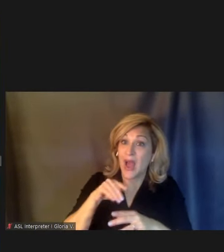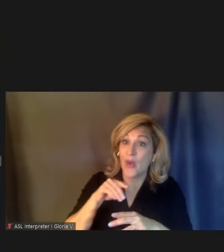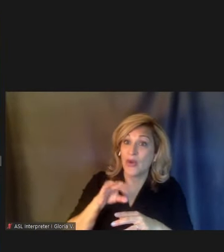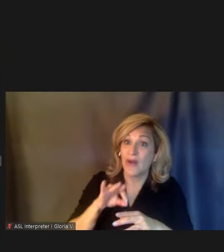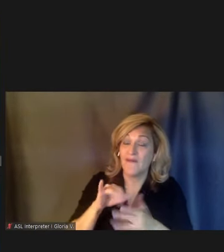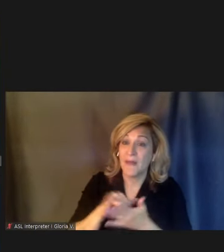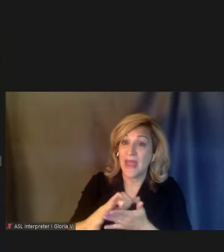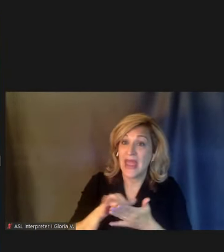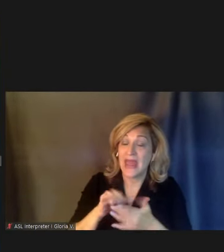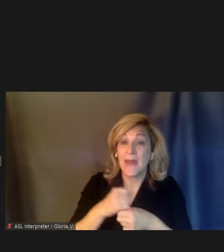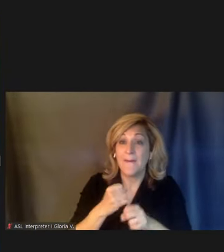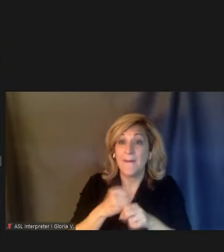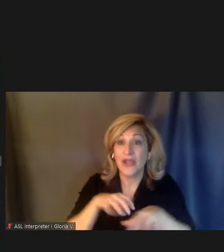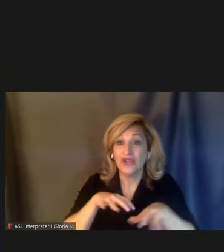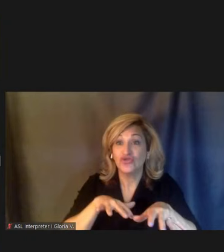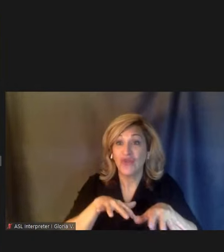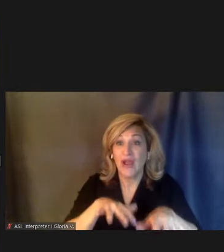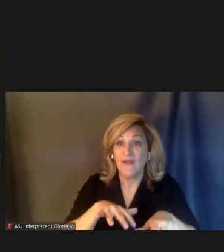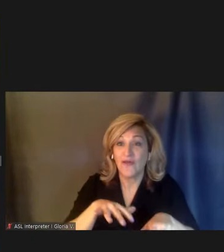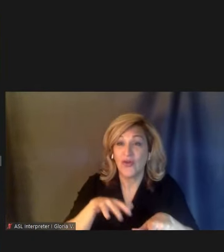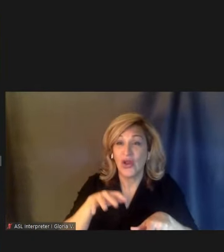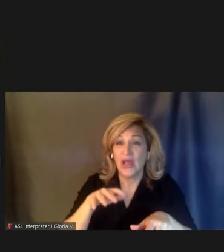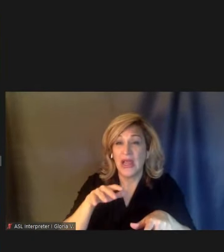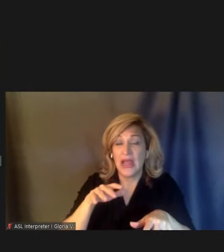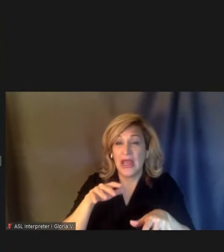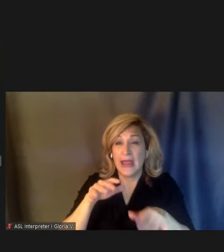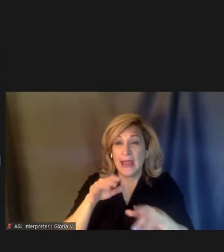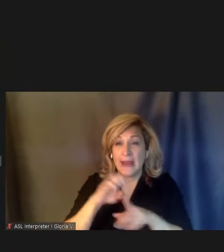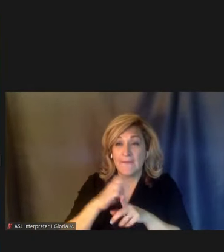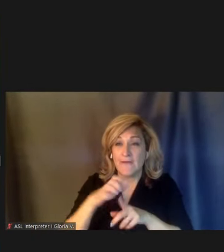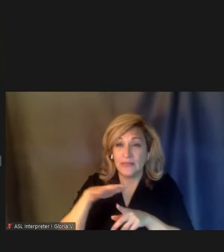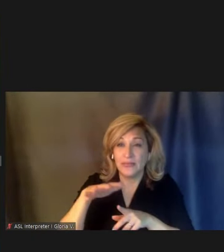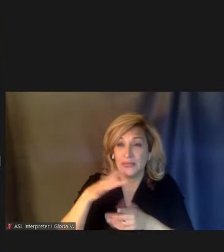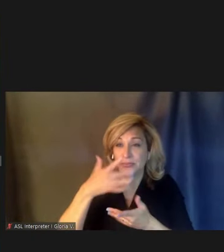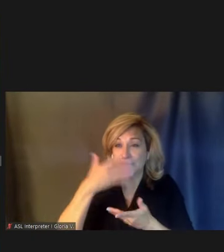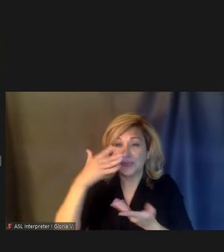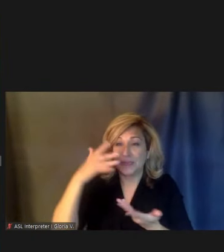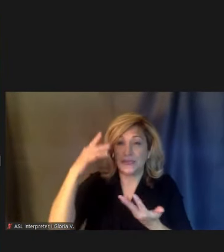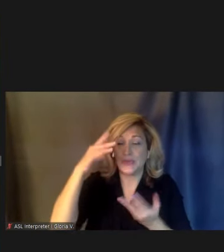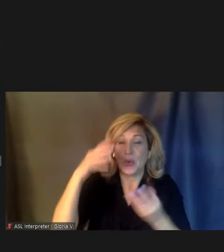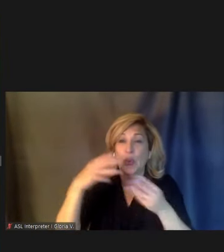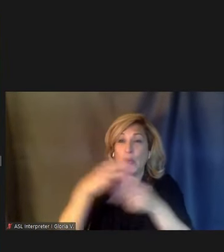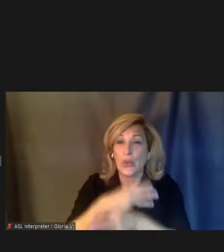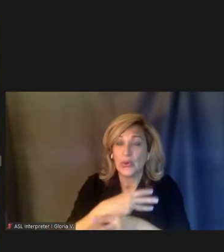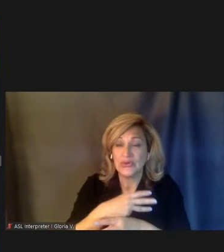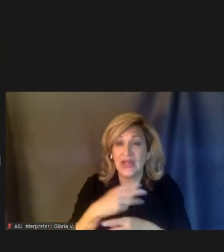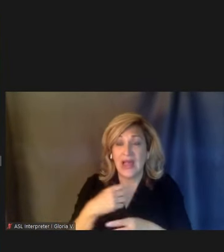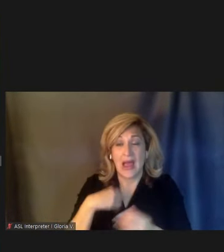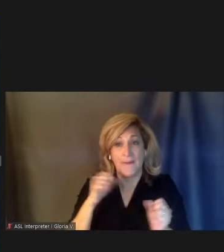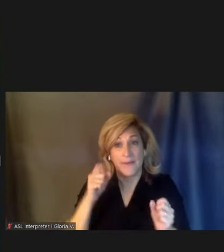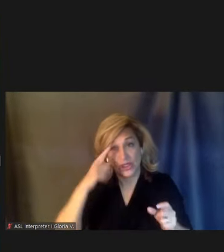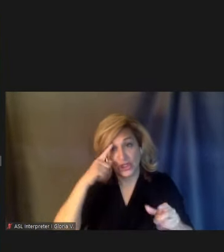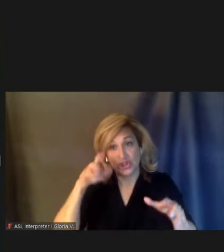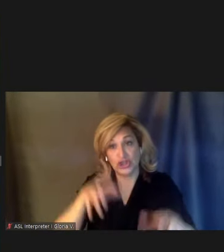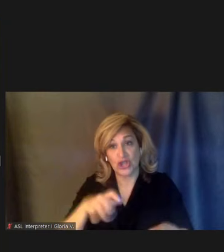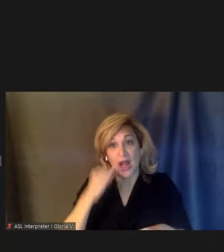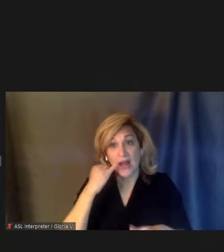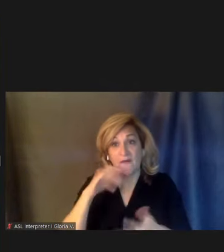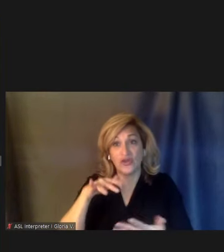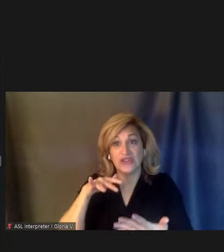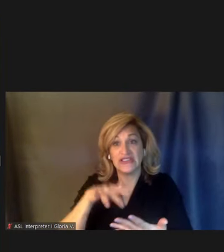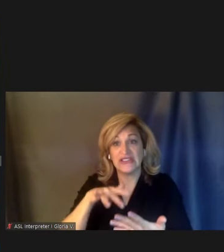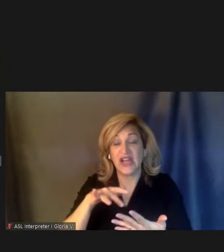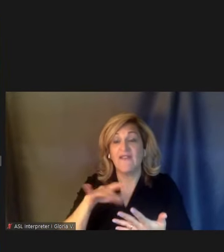emissions worse everywhere else. And I'd be really shocked if your study found otherwise. This would